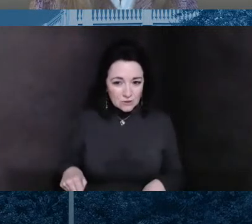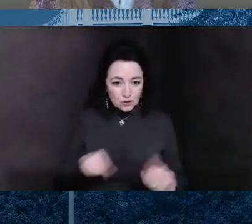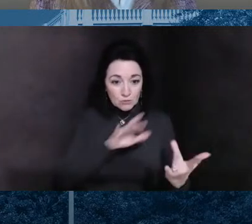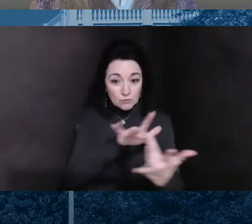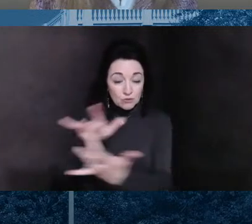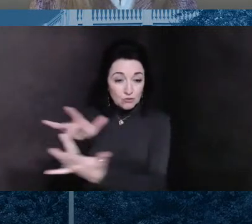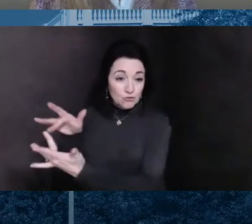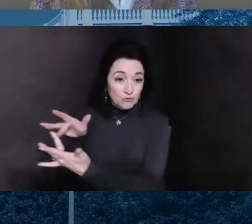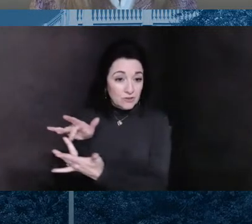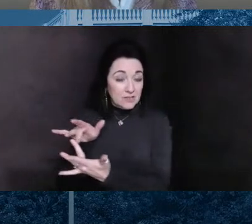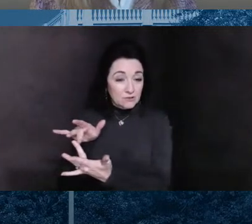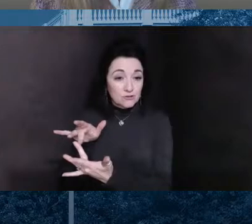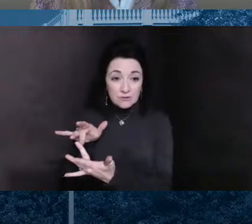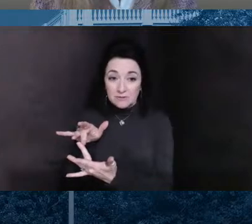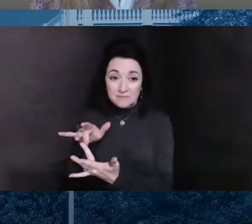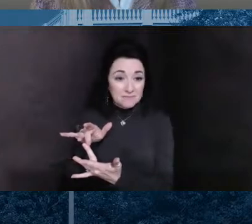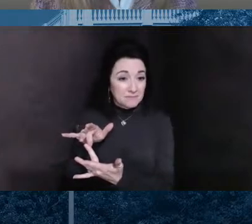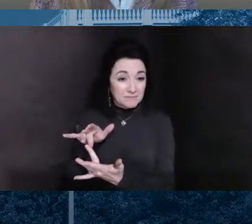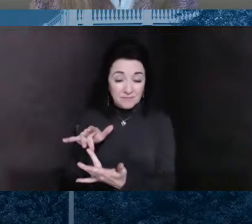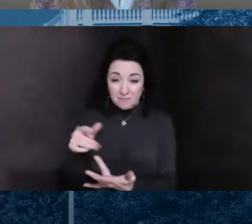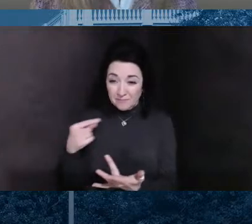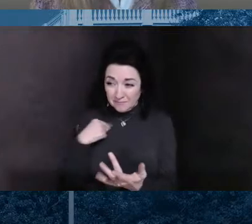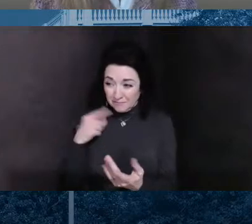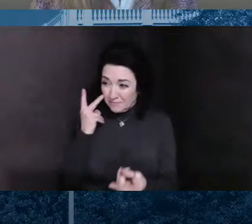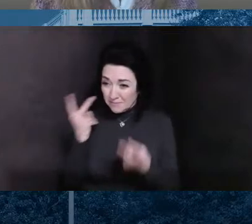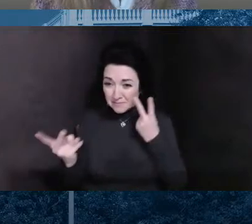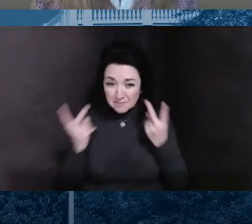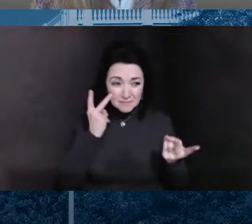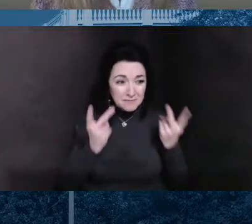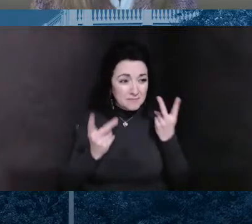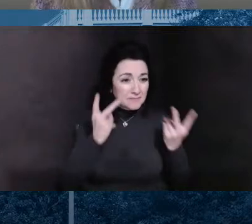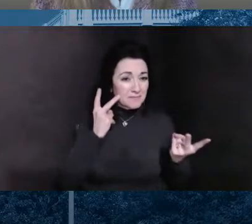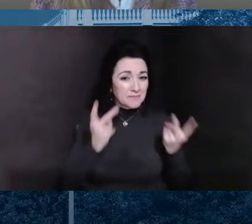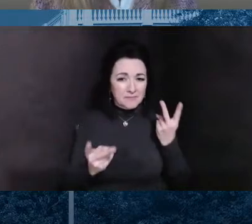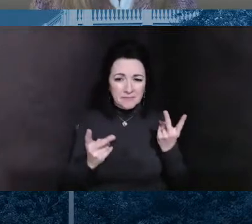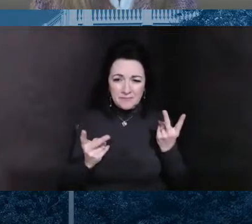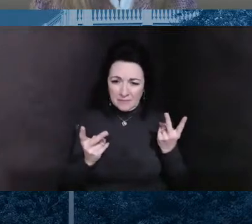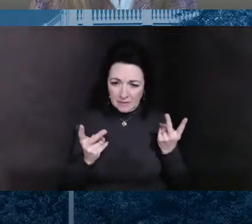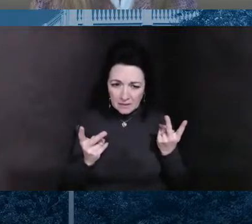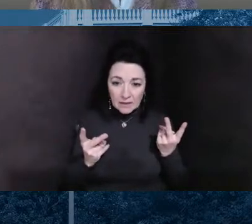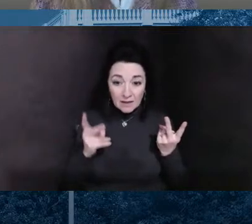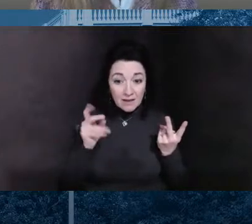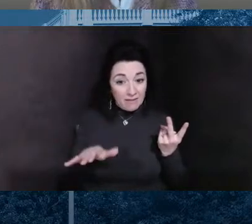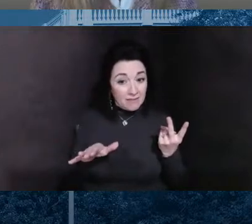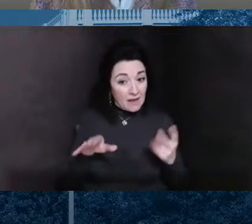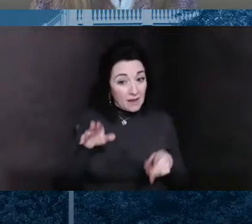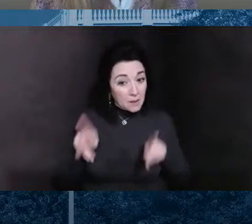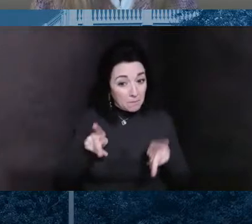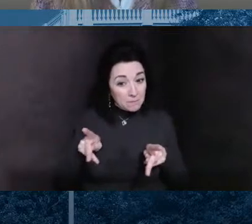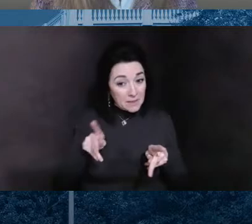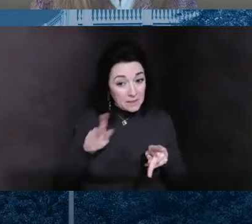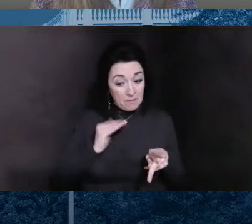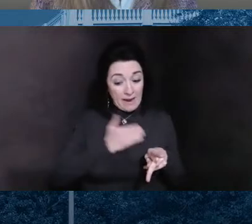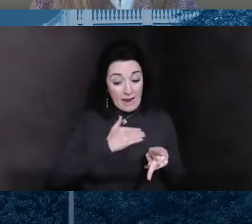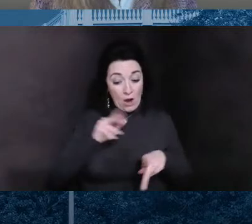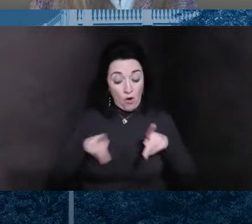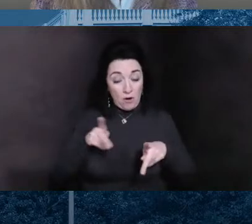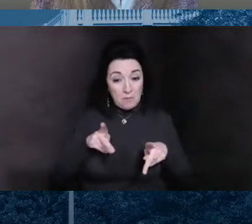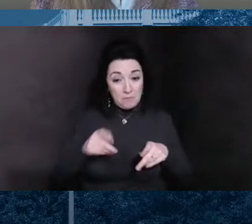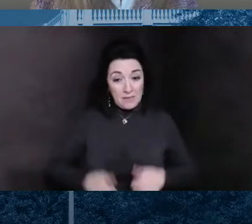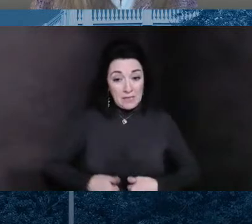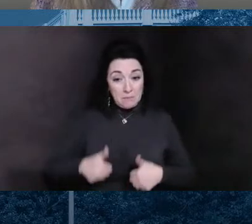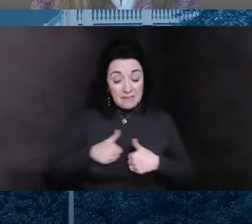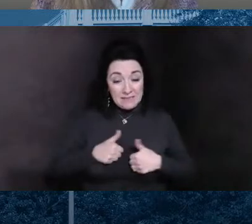people, notwithstanding the tremendous demand among our 65 and older population, who are saying they don't want to